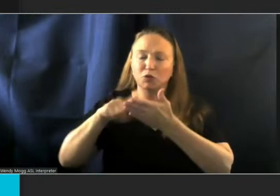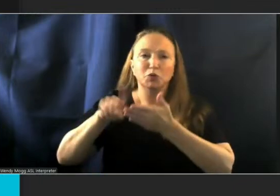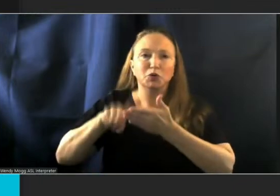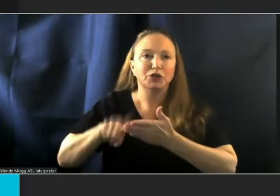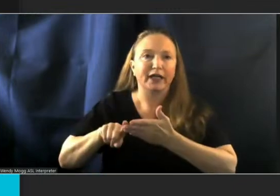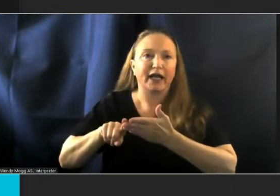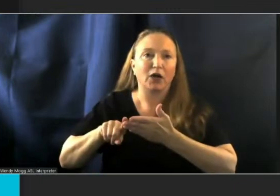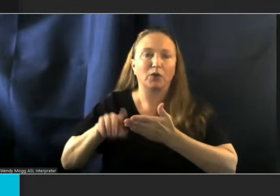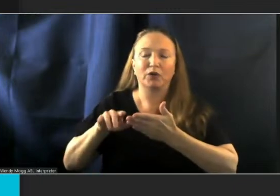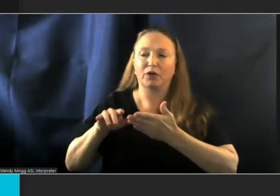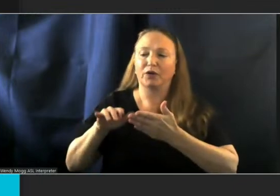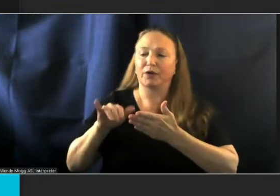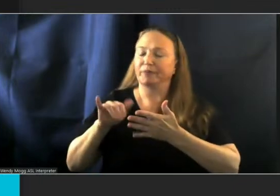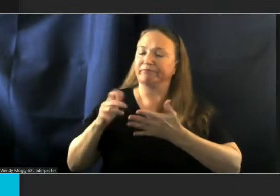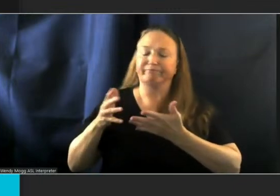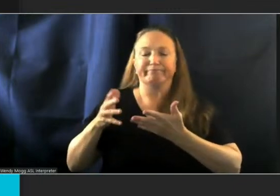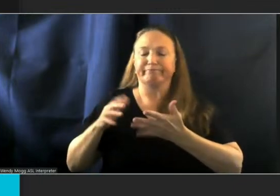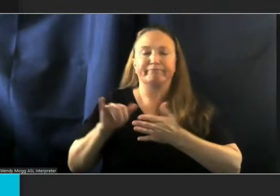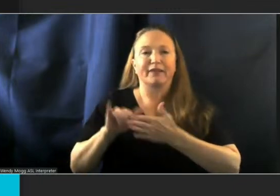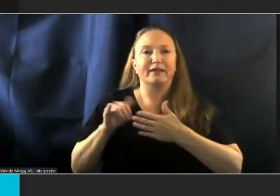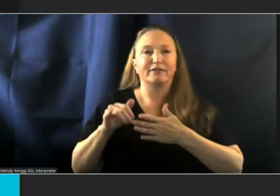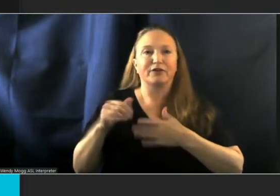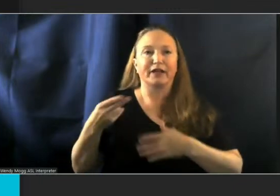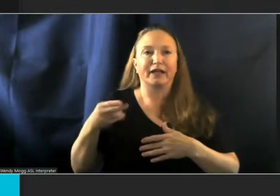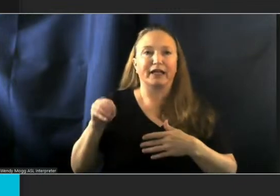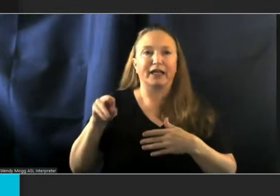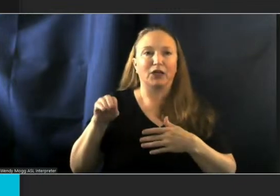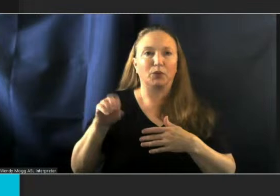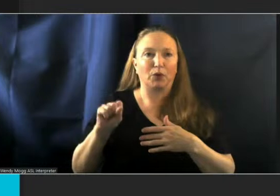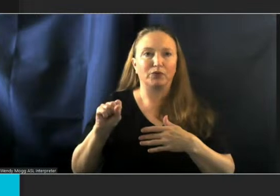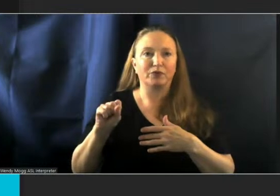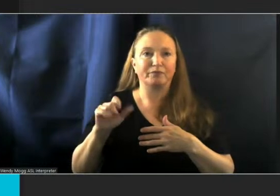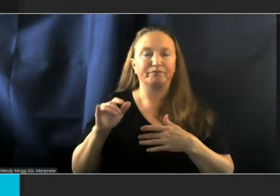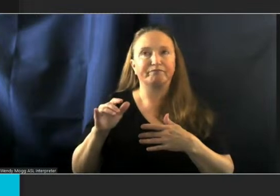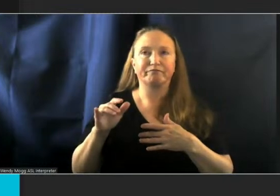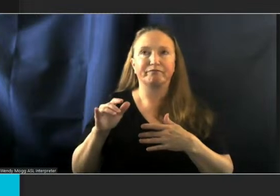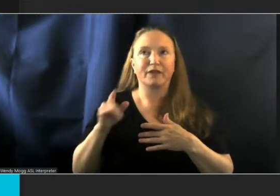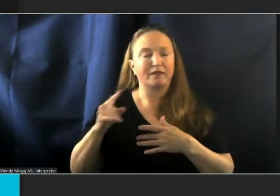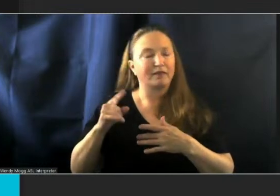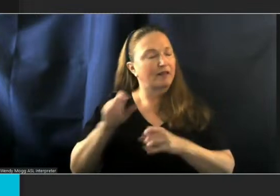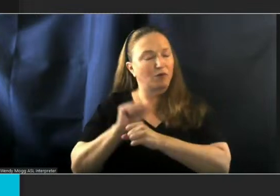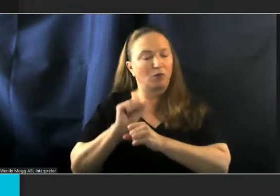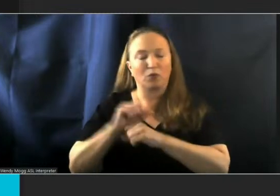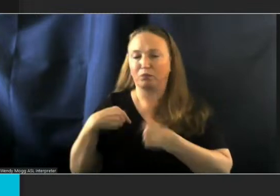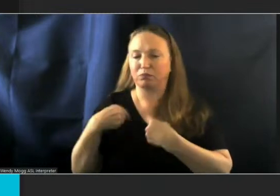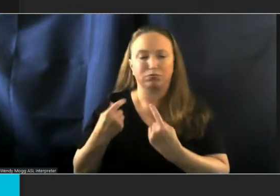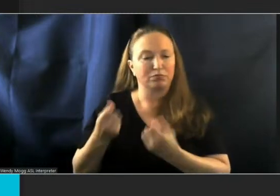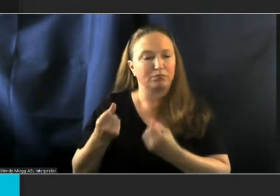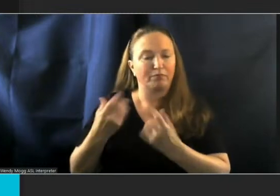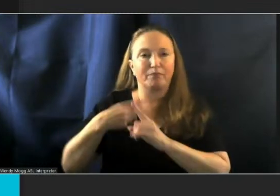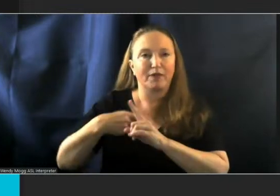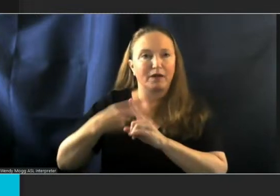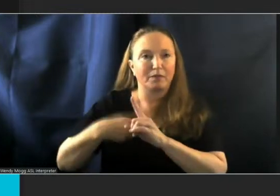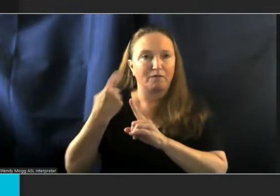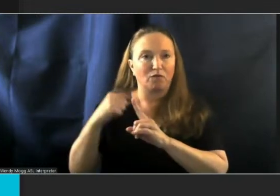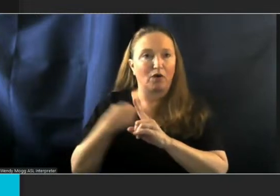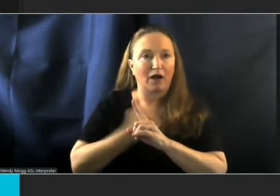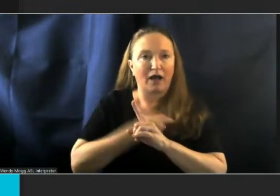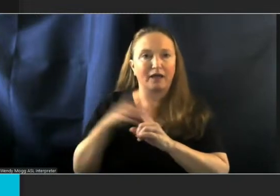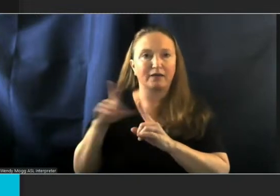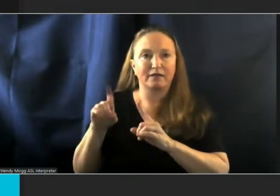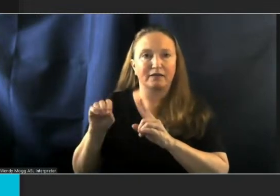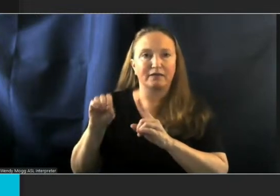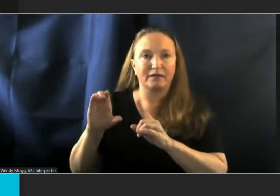local heroes. They have been working tirelessly for months and months and months for us in the DOC in the